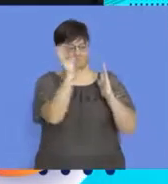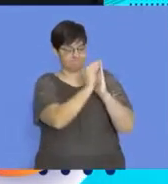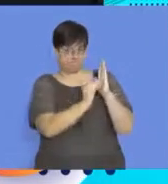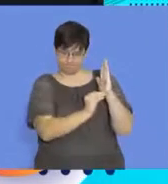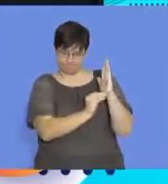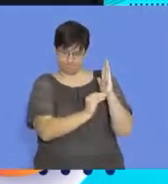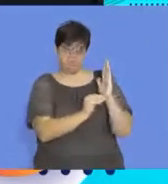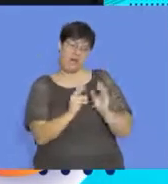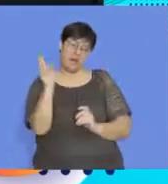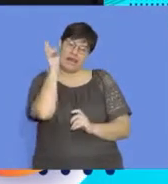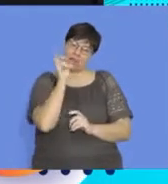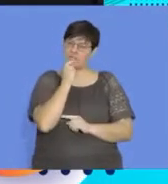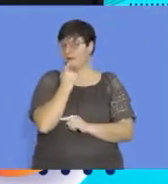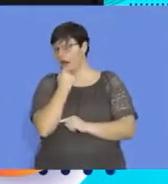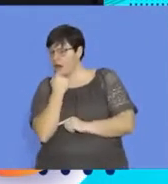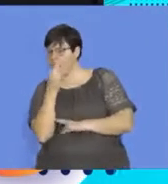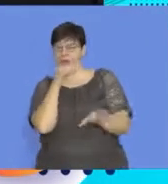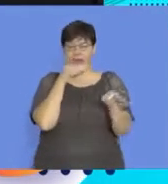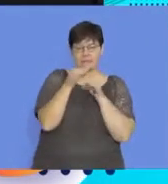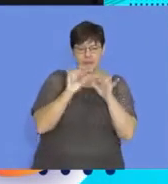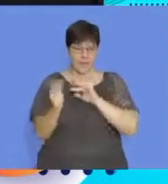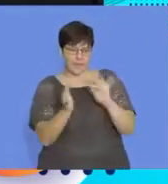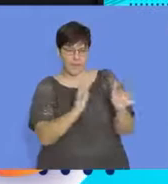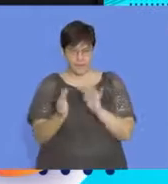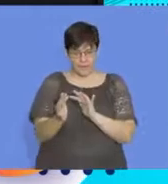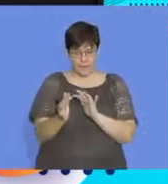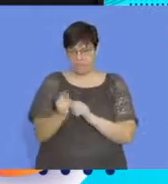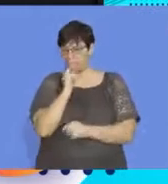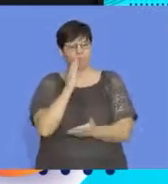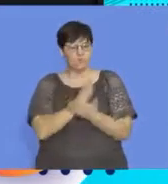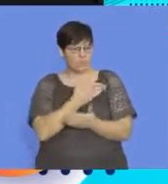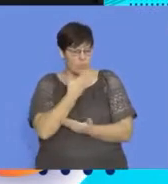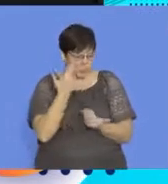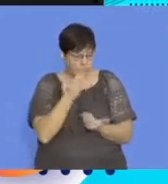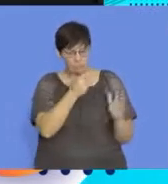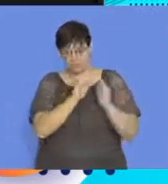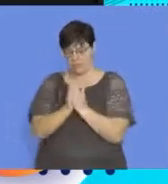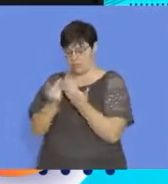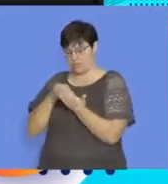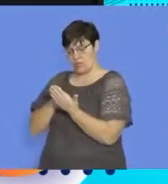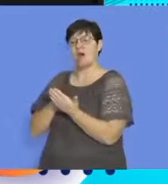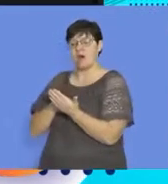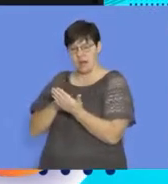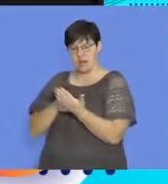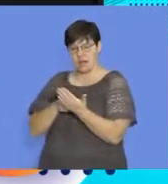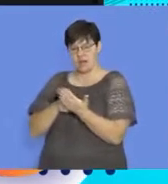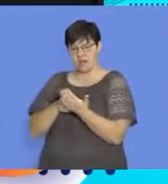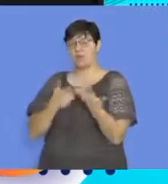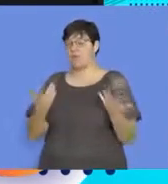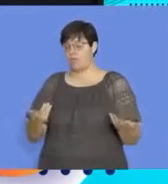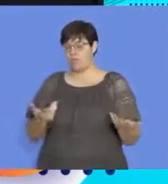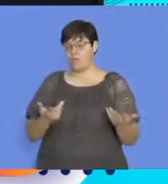them, listen to how I might describe them, and if you're still uncertain, go and look it up, use your textbook or use